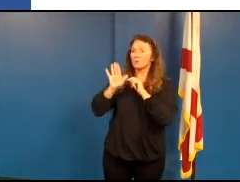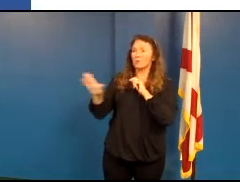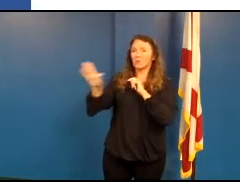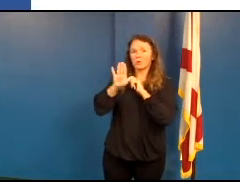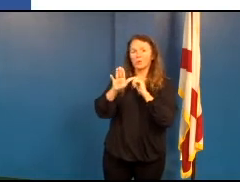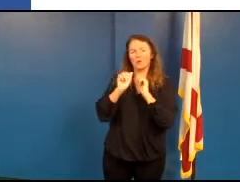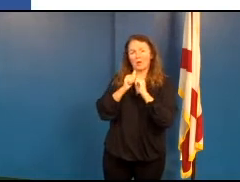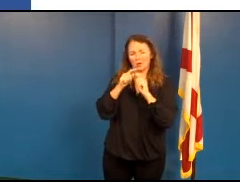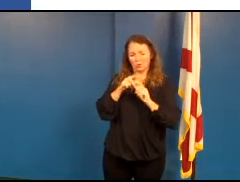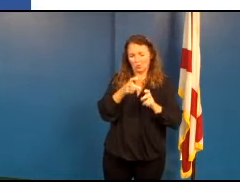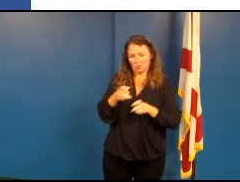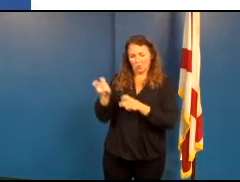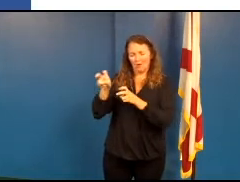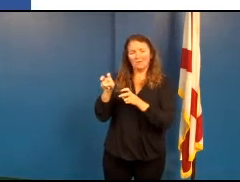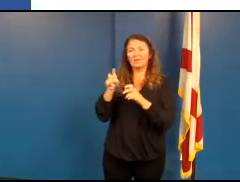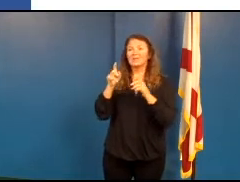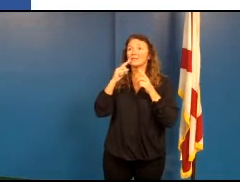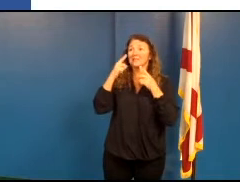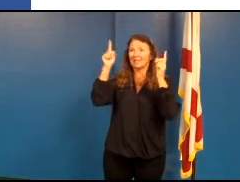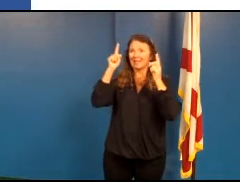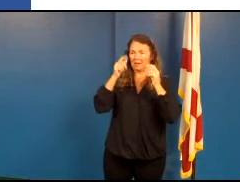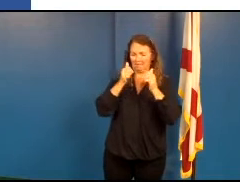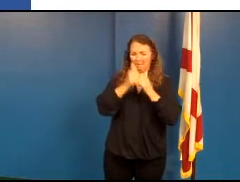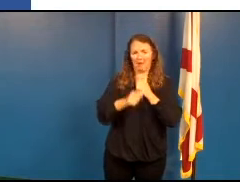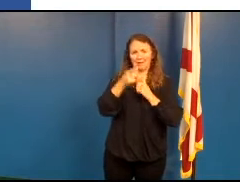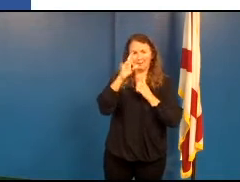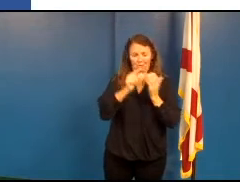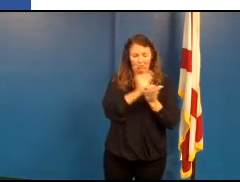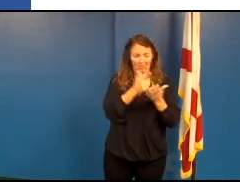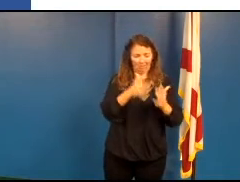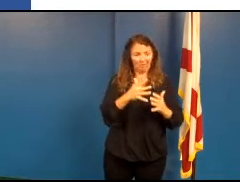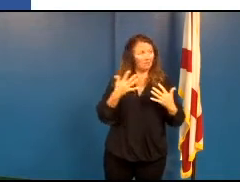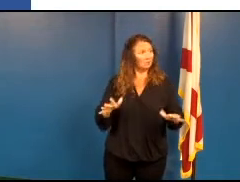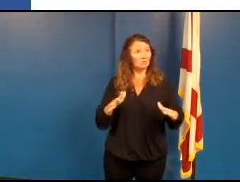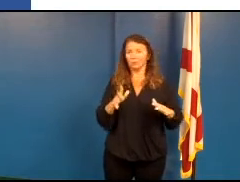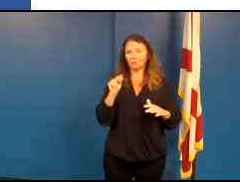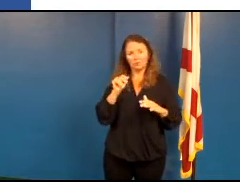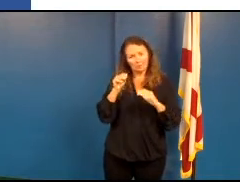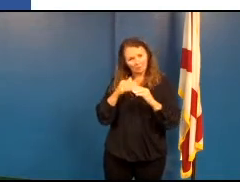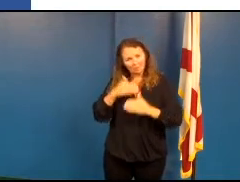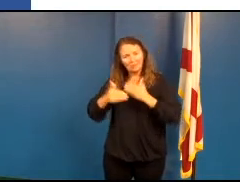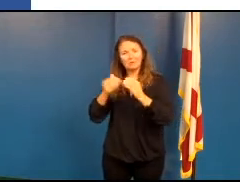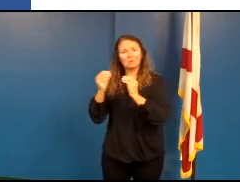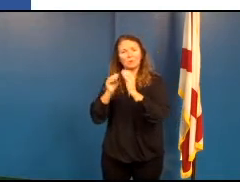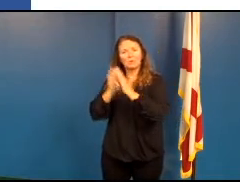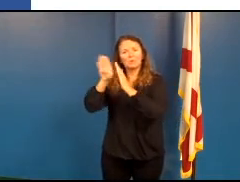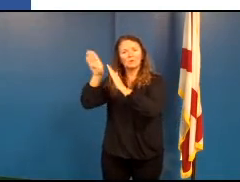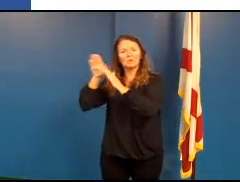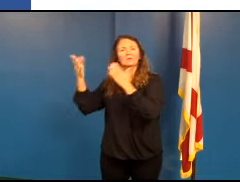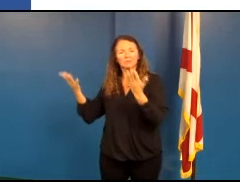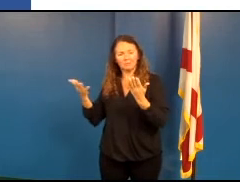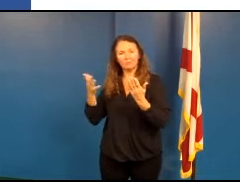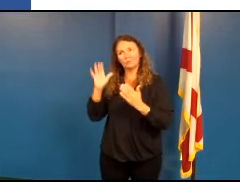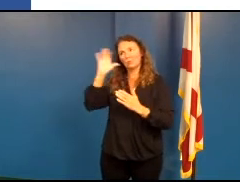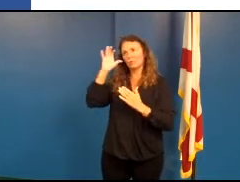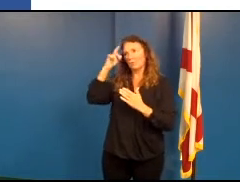transfer, you know, success beyond SPC. And academic program quality, making sure that we are